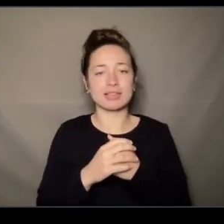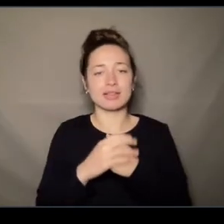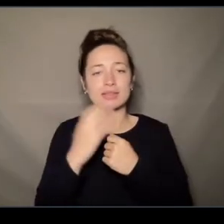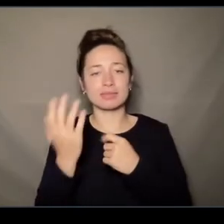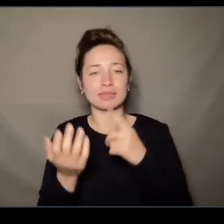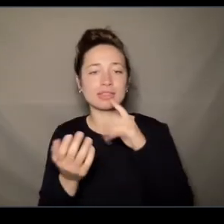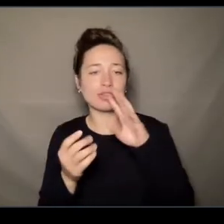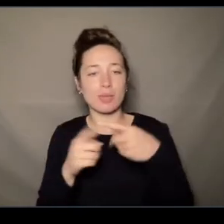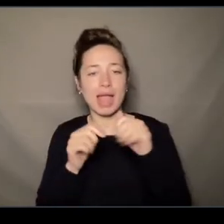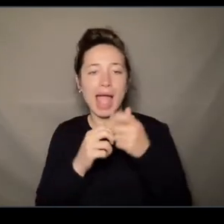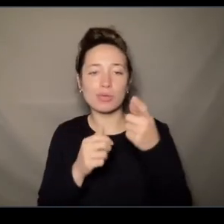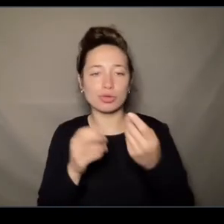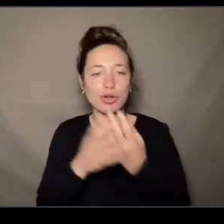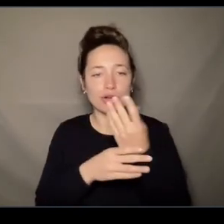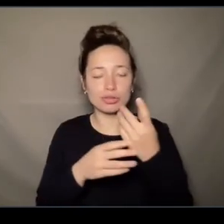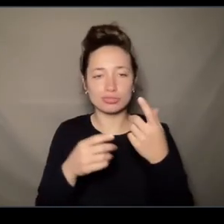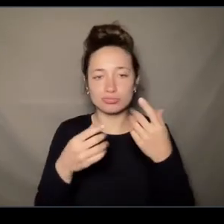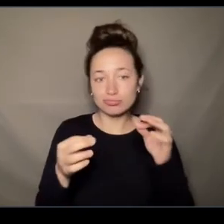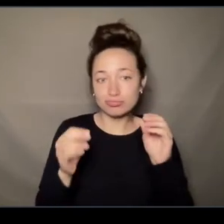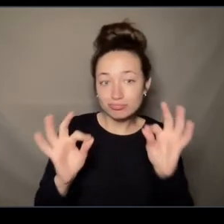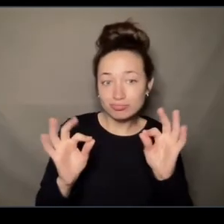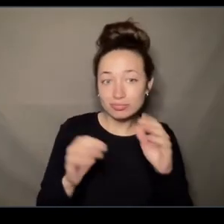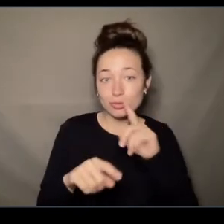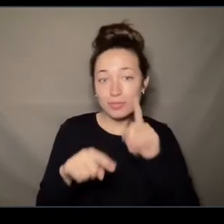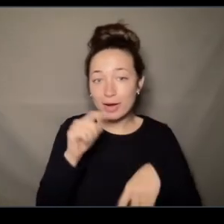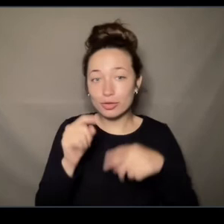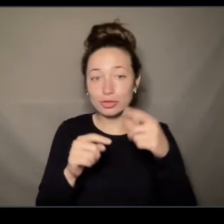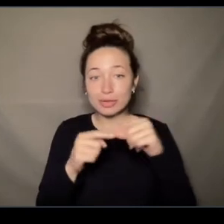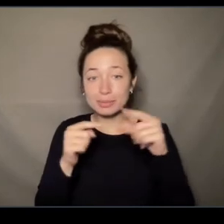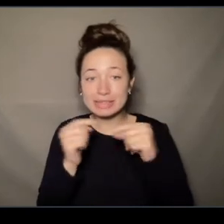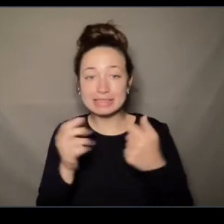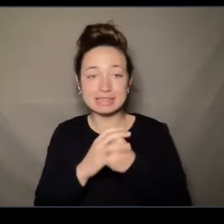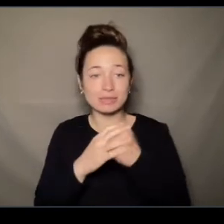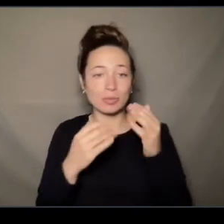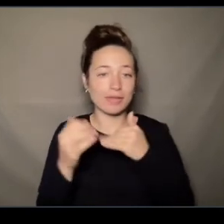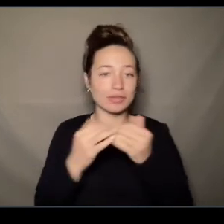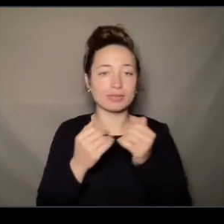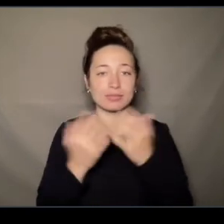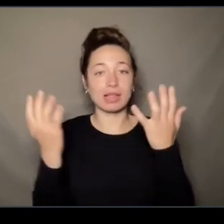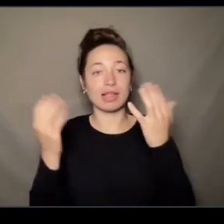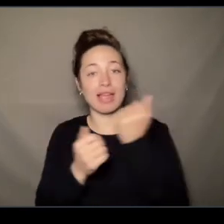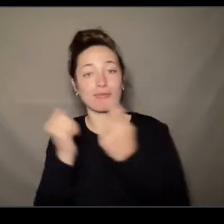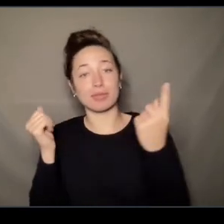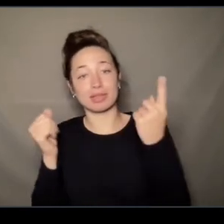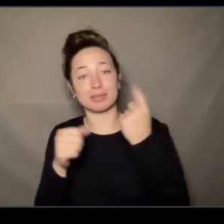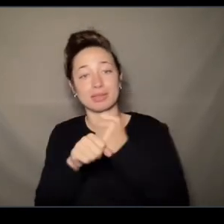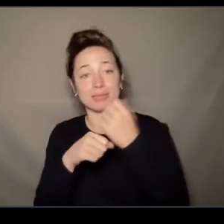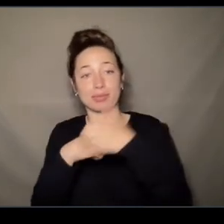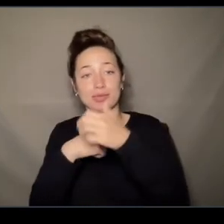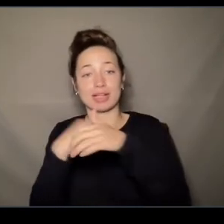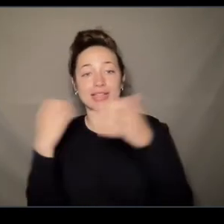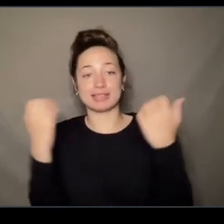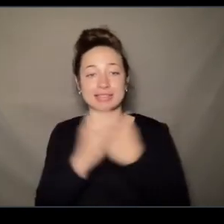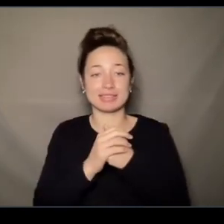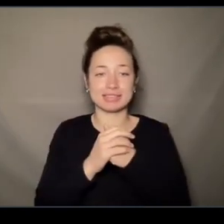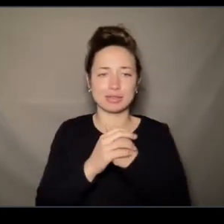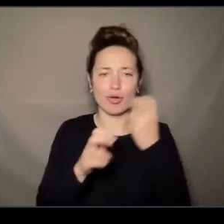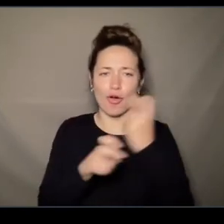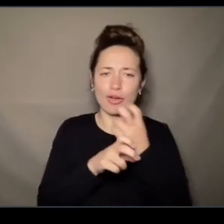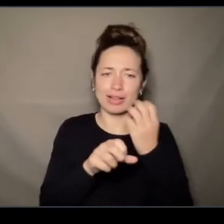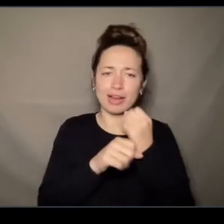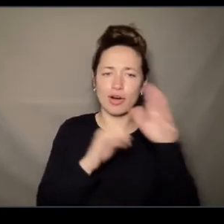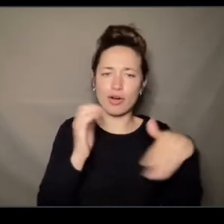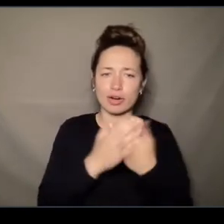talk about how did your garden go this year? How were your tomatoes, your green beans, and whatever. Yeah, That's And so everybody's making bread. It's so hard to get